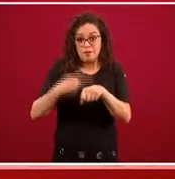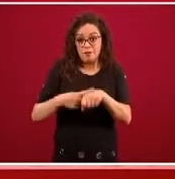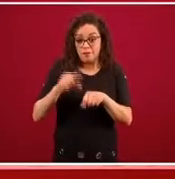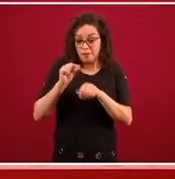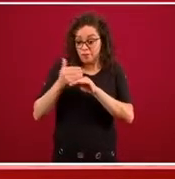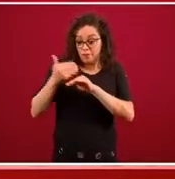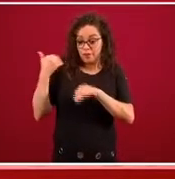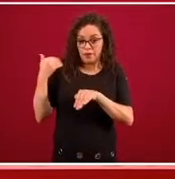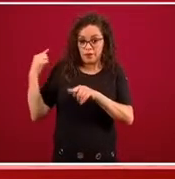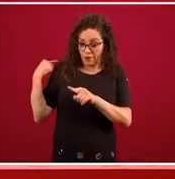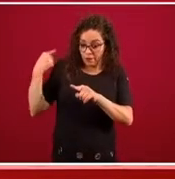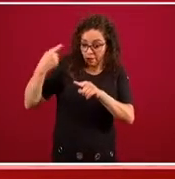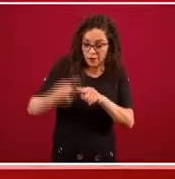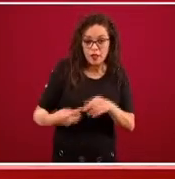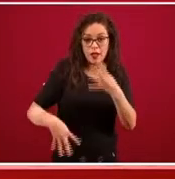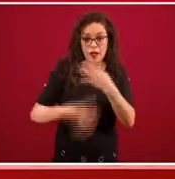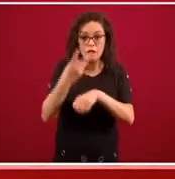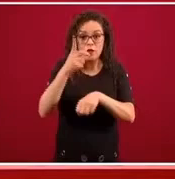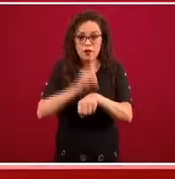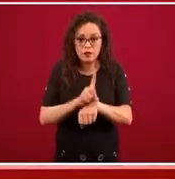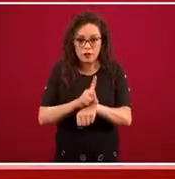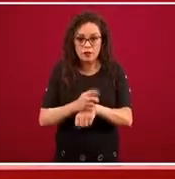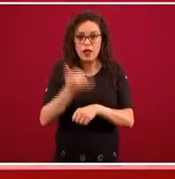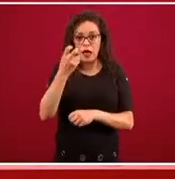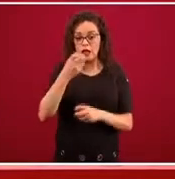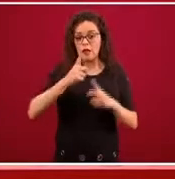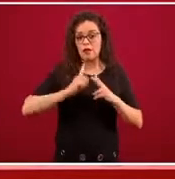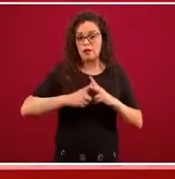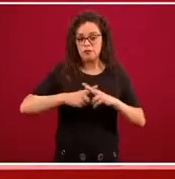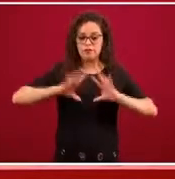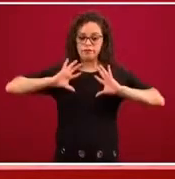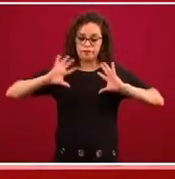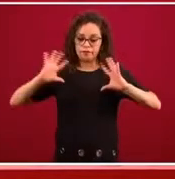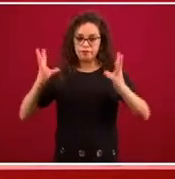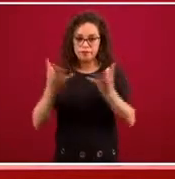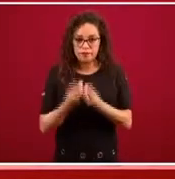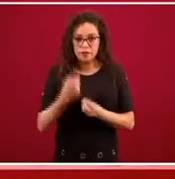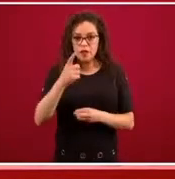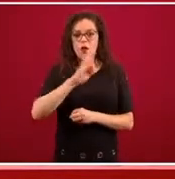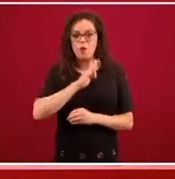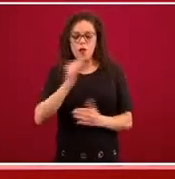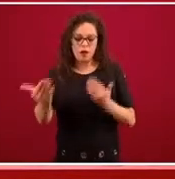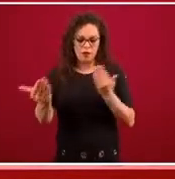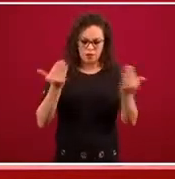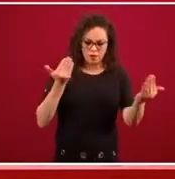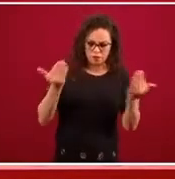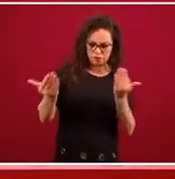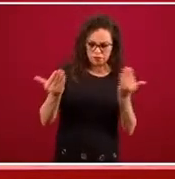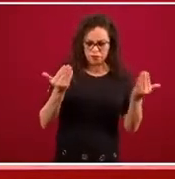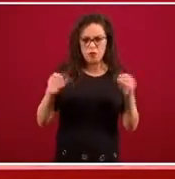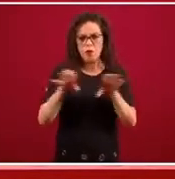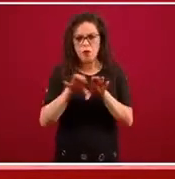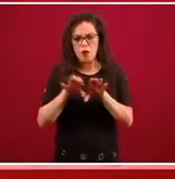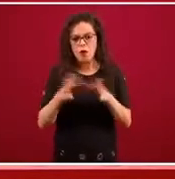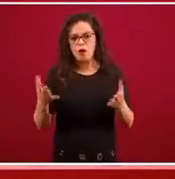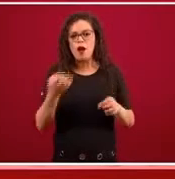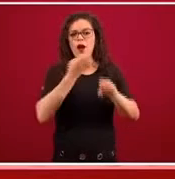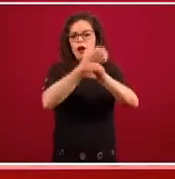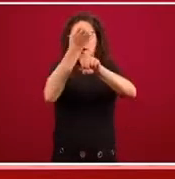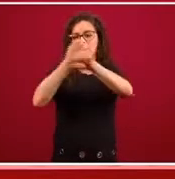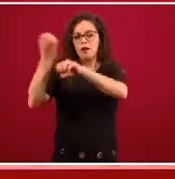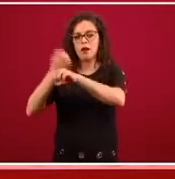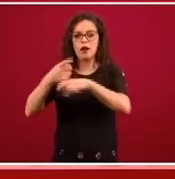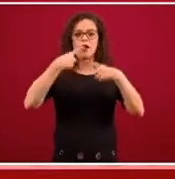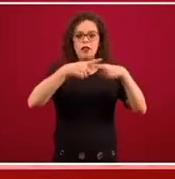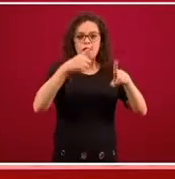been sick during the past 14 days. And when we do an accumulated incidence rate distribution, we can also